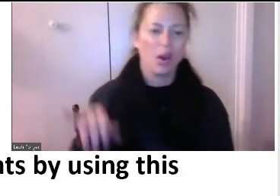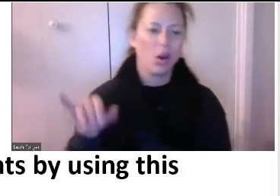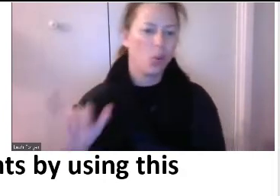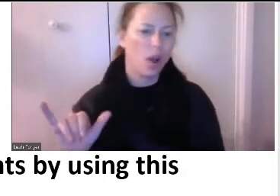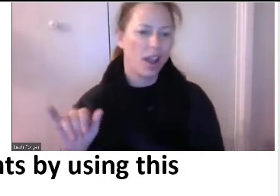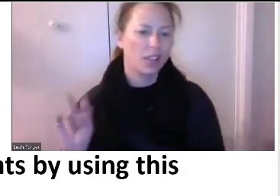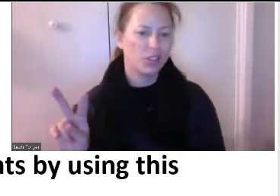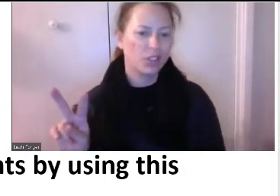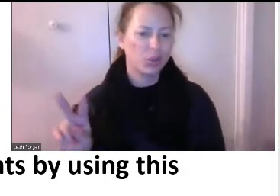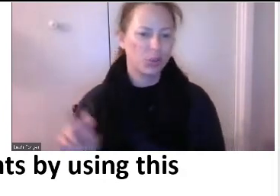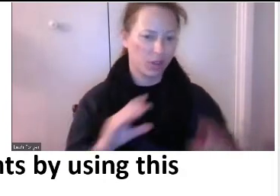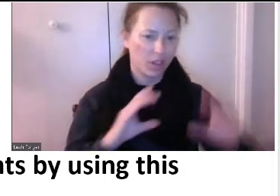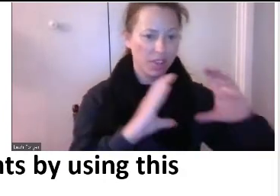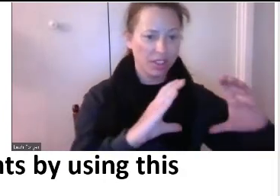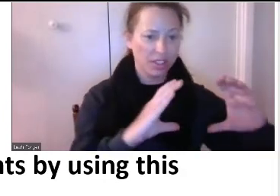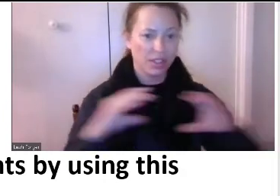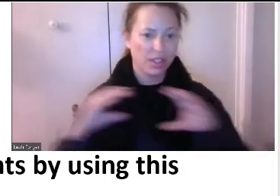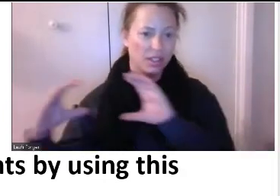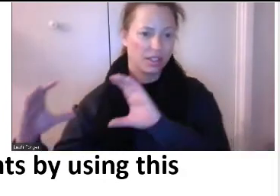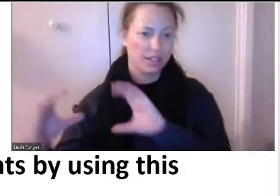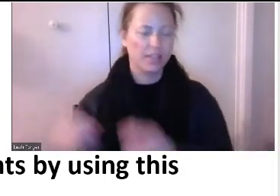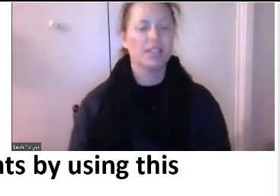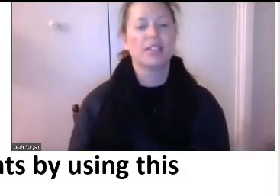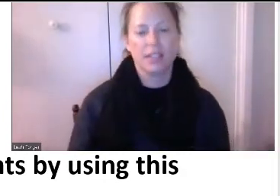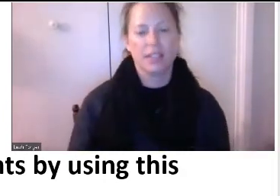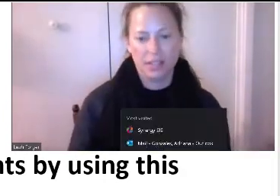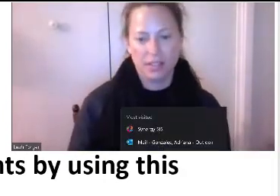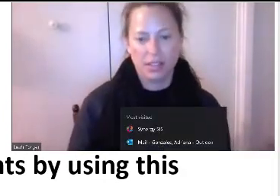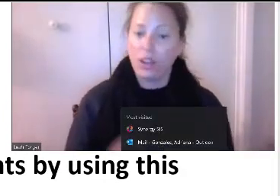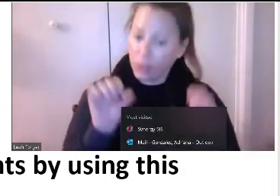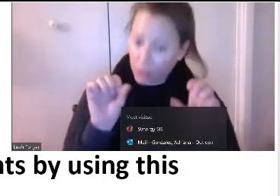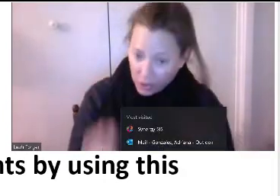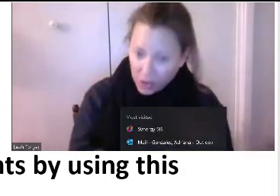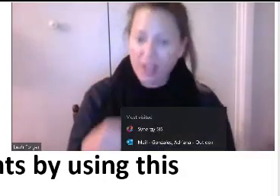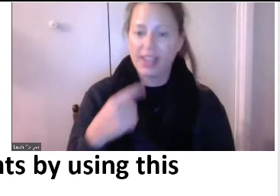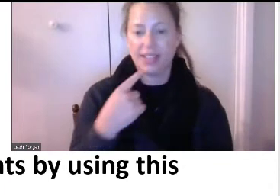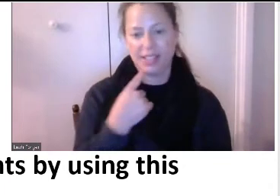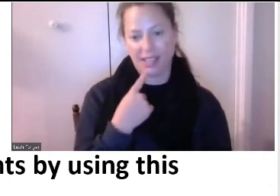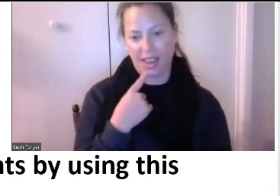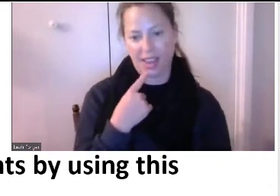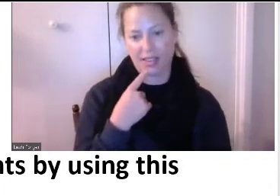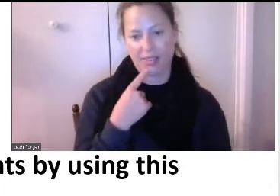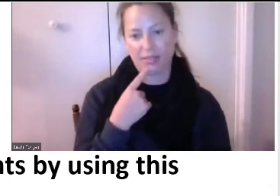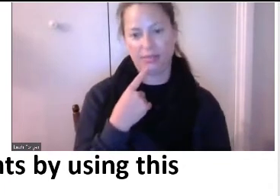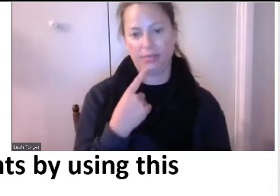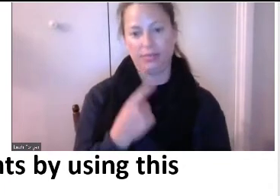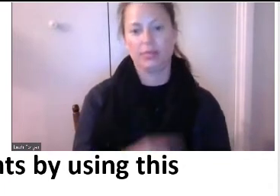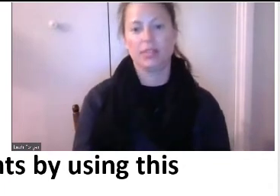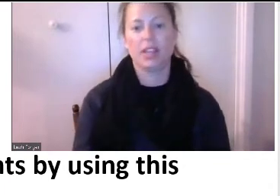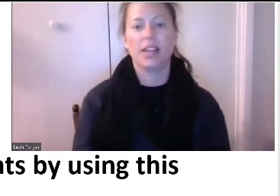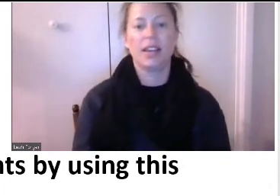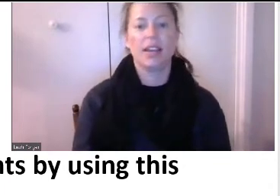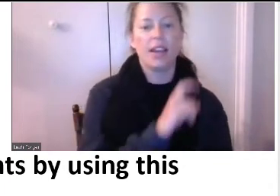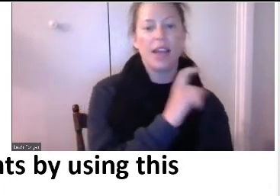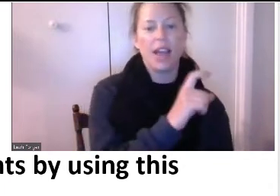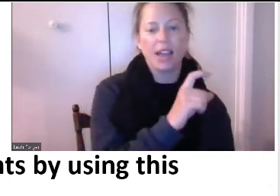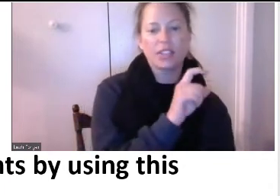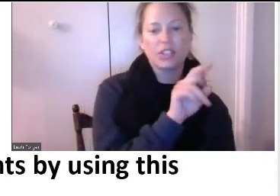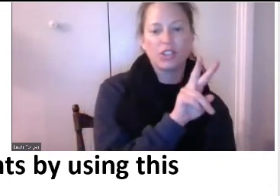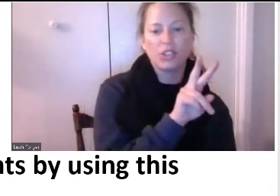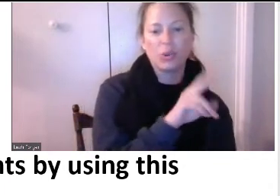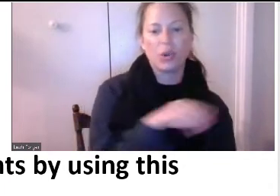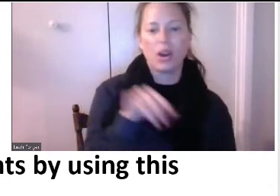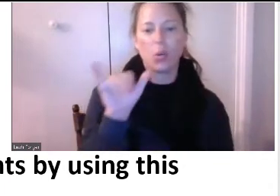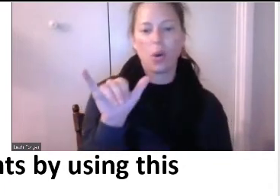Okay, if you wanted, you really could say this. Let me rewrite this. You can say this is x2, this is